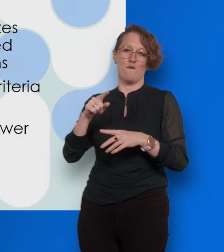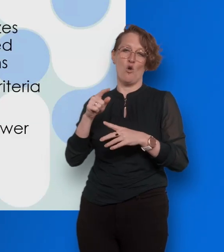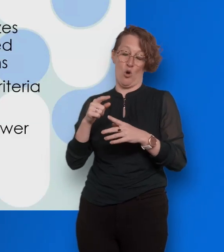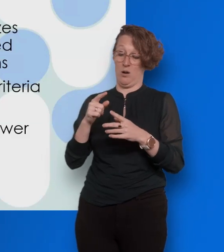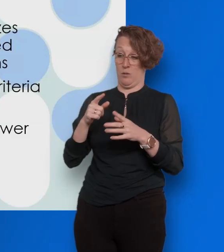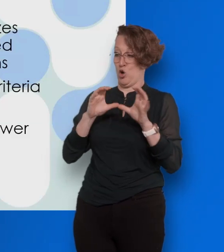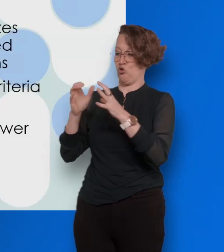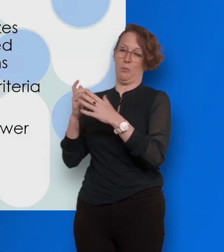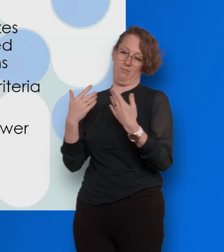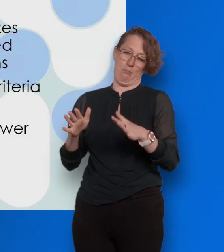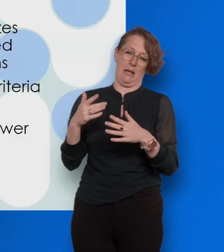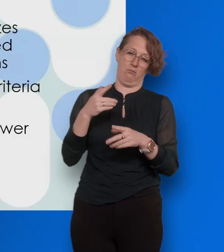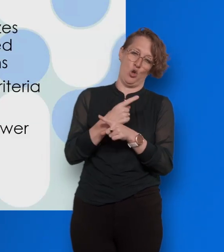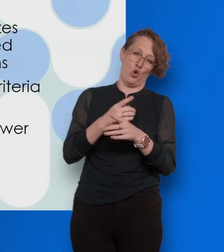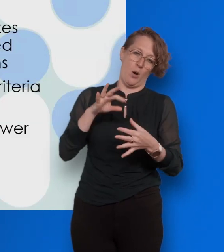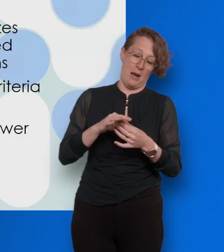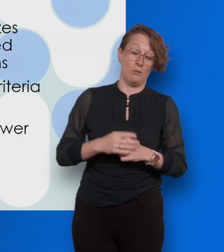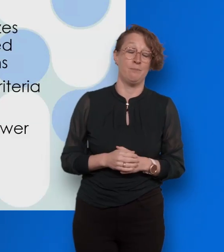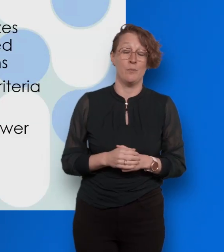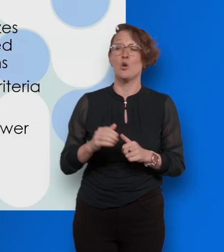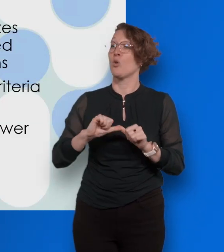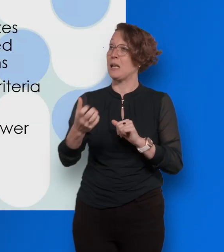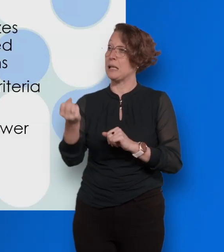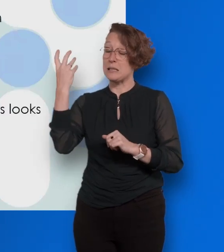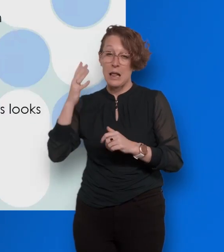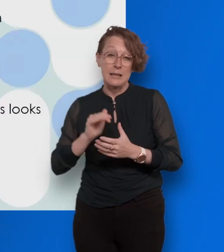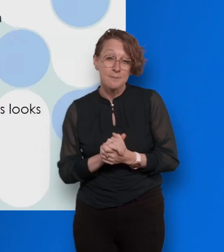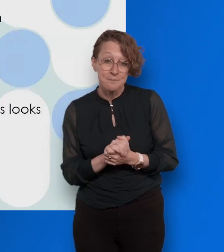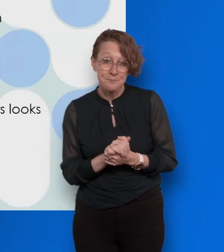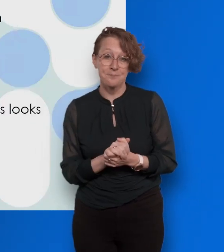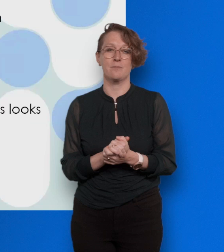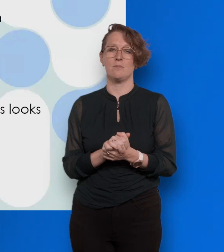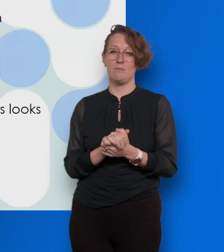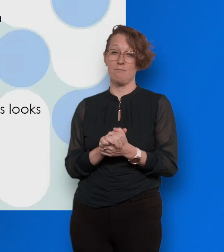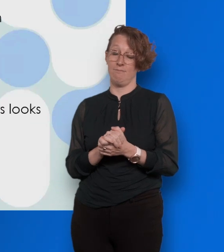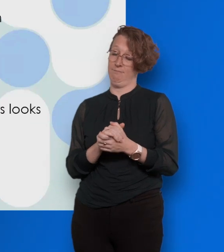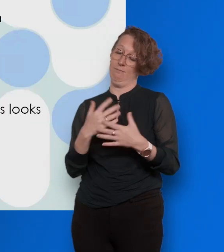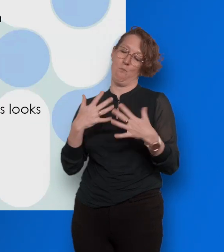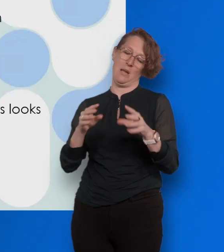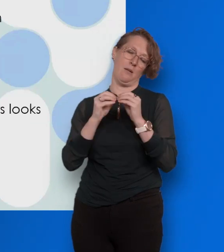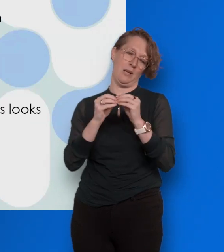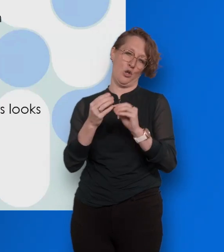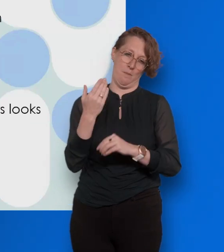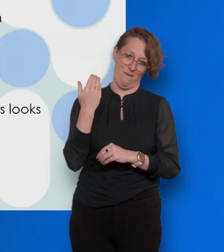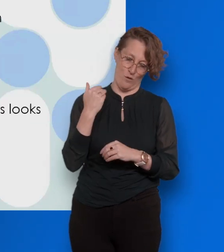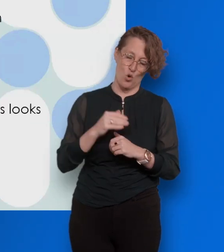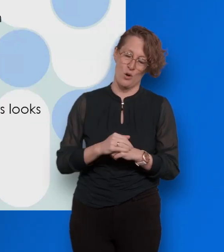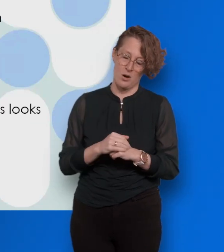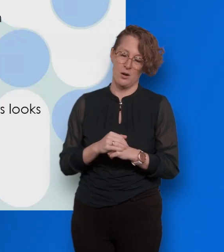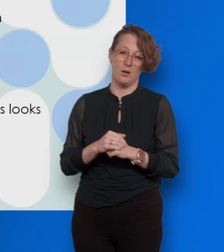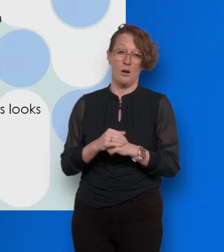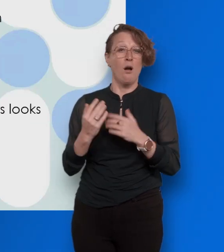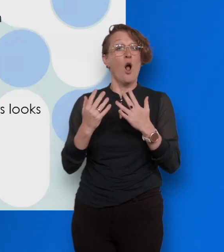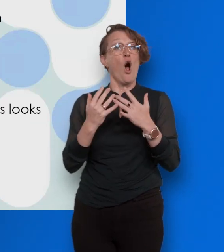outlined groups. So next slide, please. As mentioned, there is a